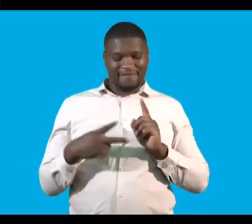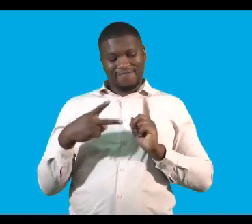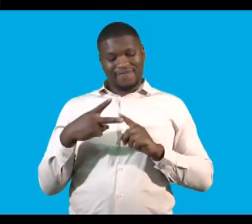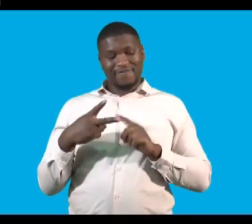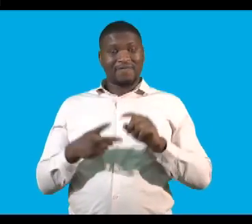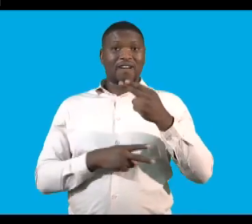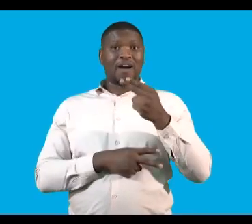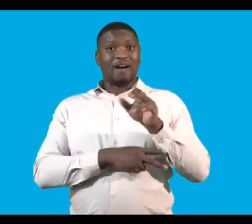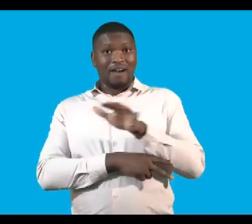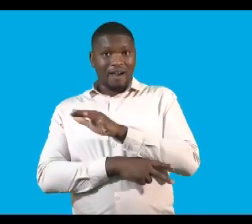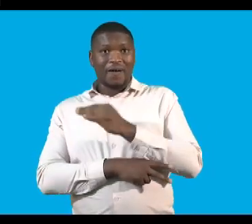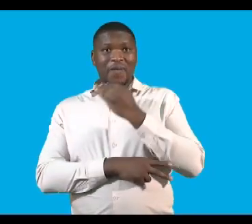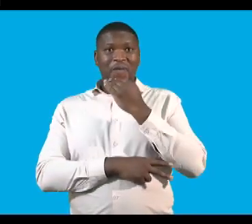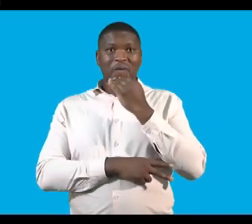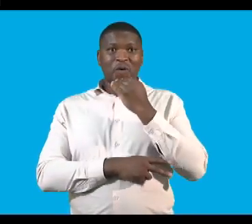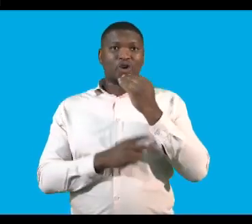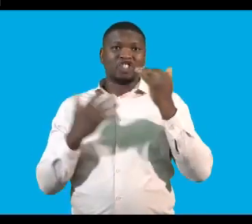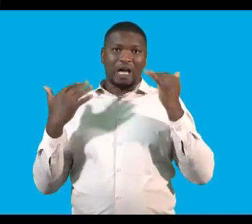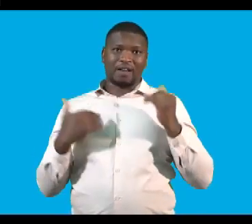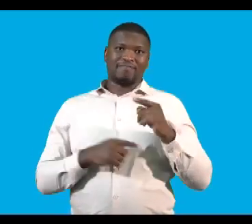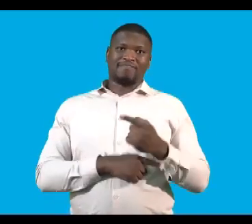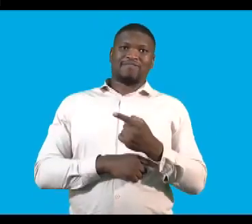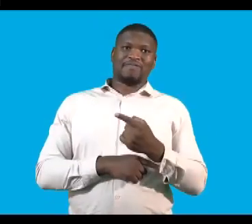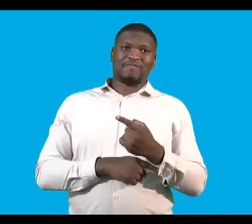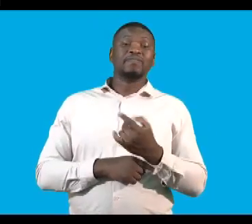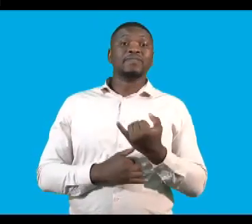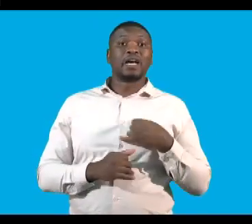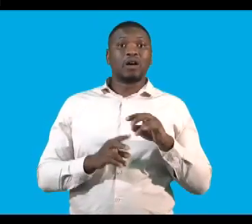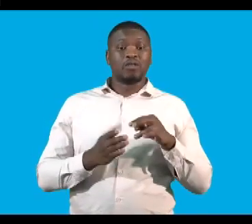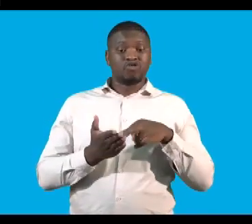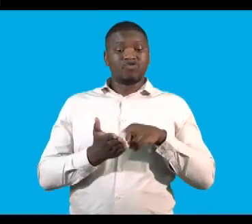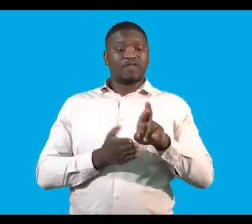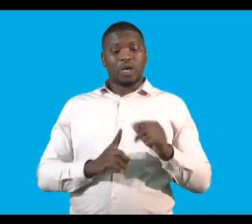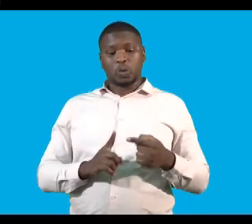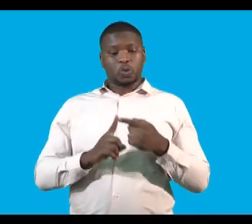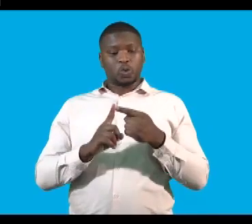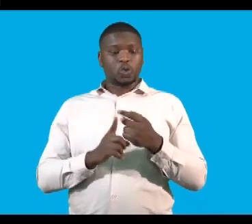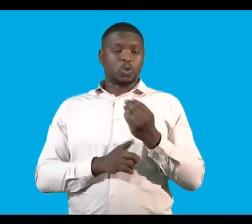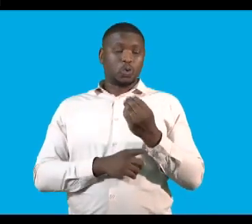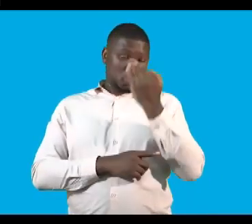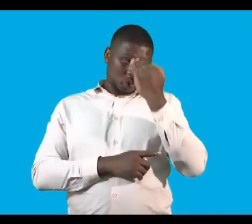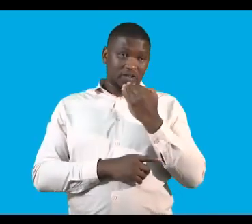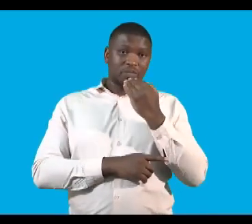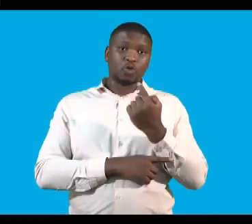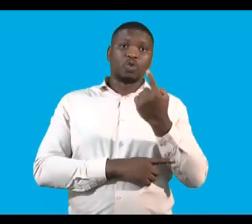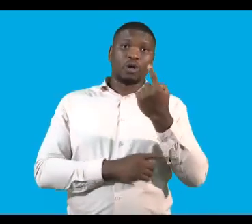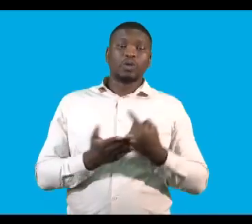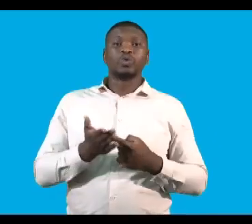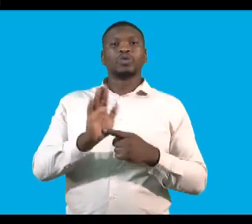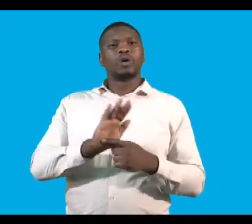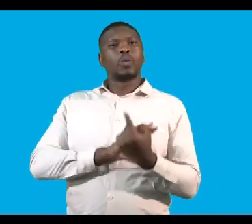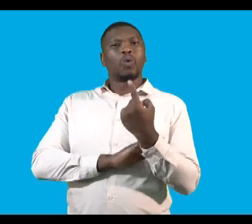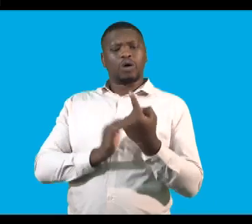at question 4.1. Refer to frame 1, that is our textual reference. Provide one